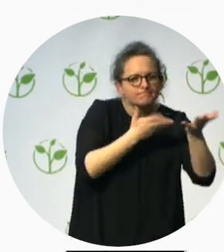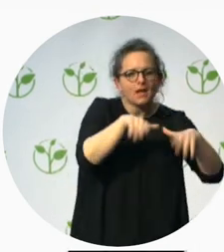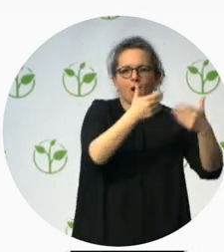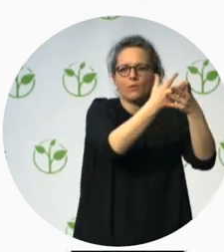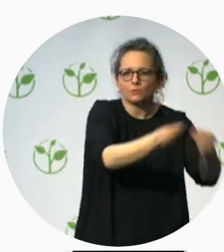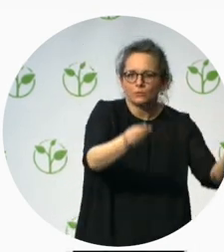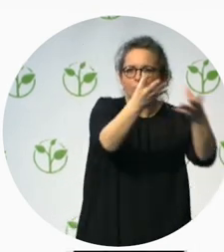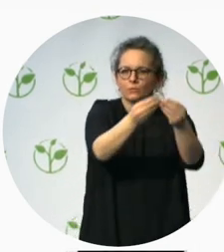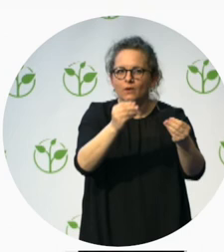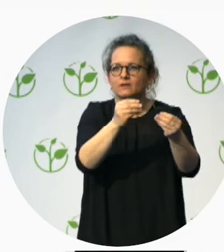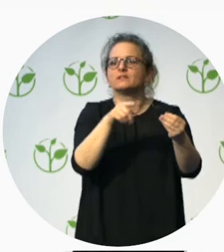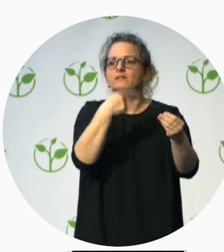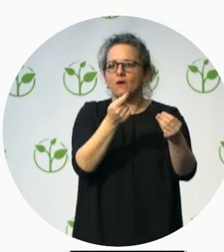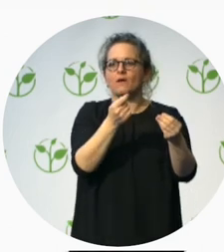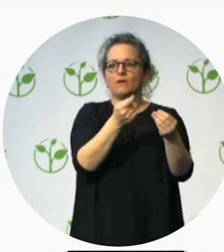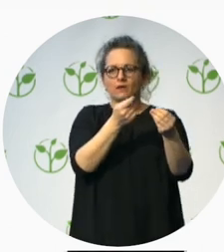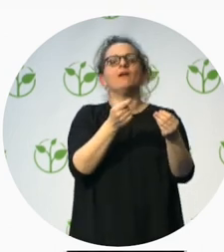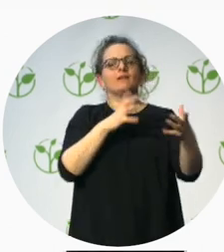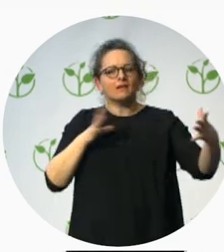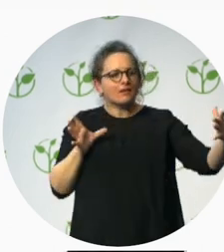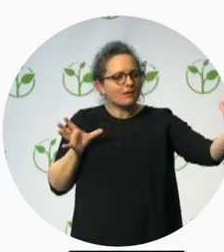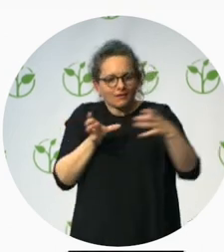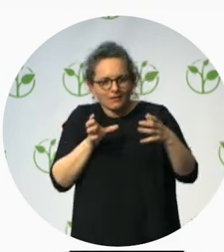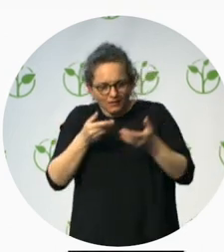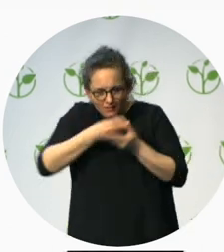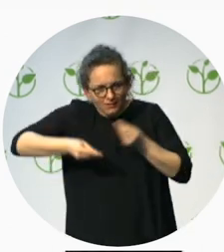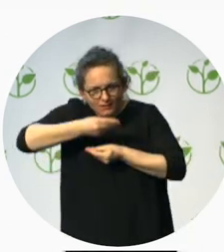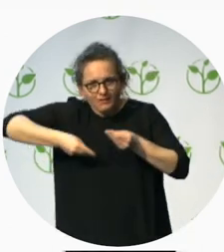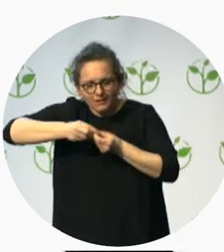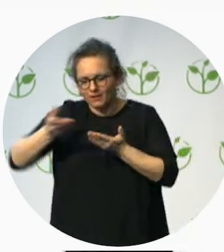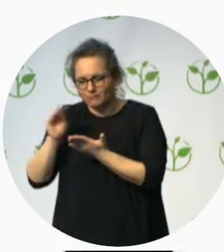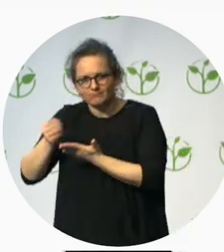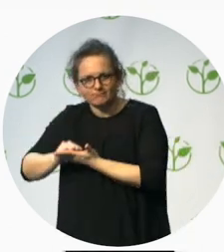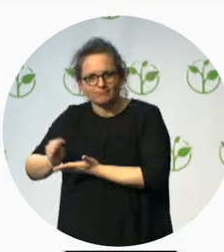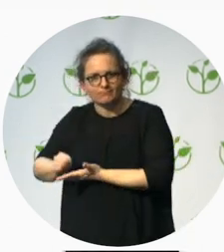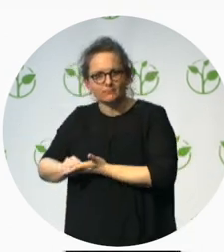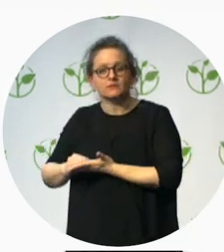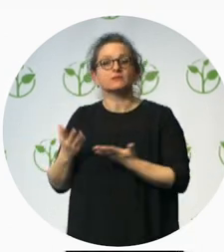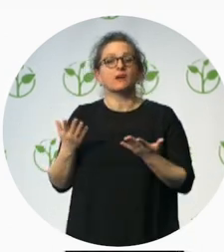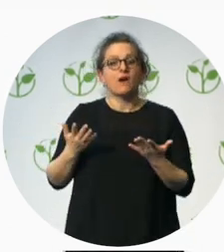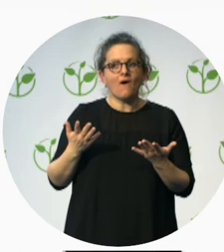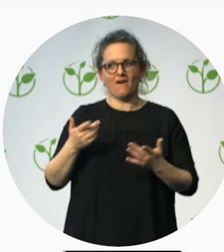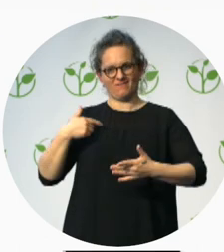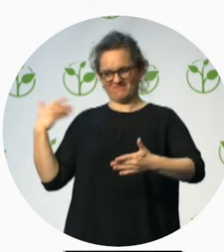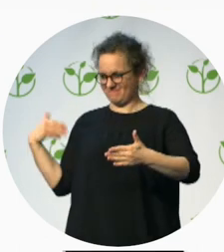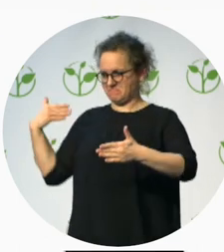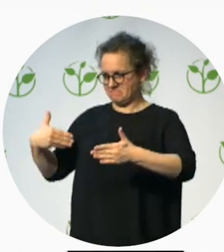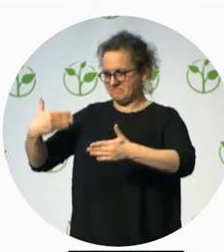Project Conference is our fifth to be held on the premises of the United Nations here in